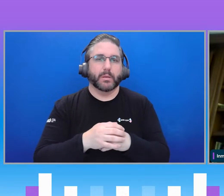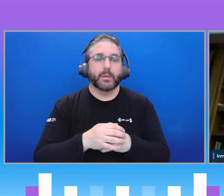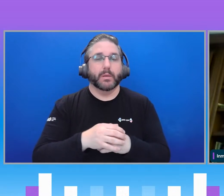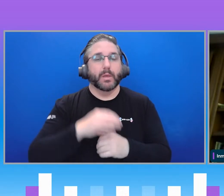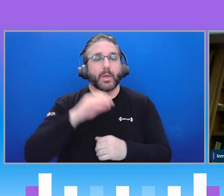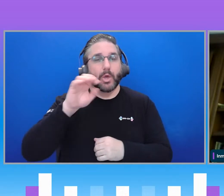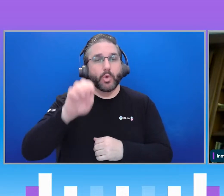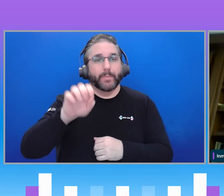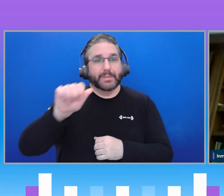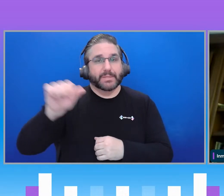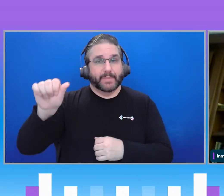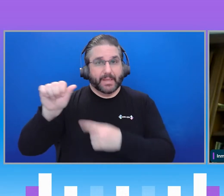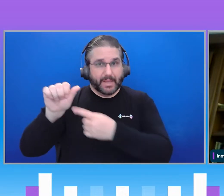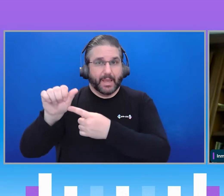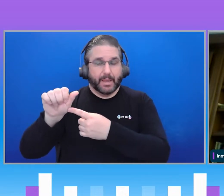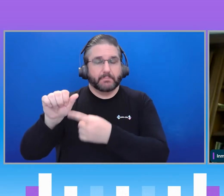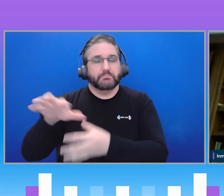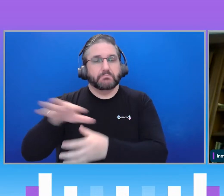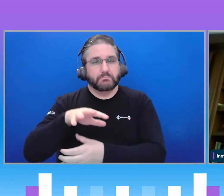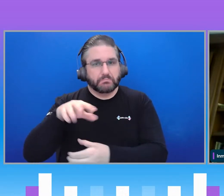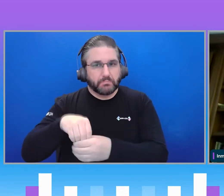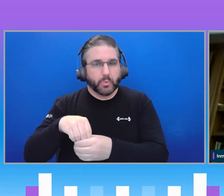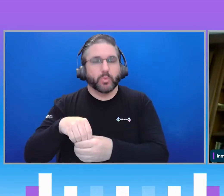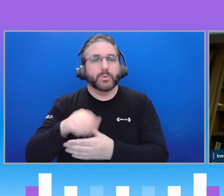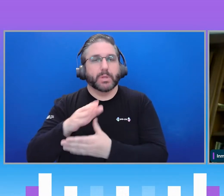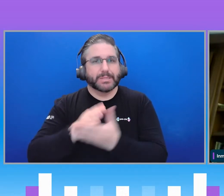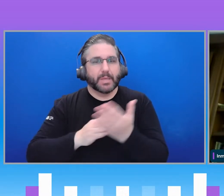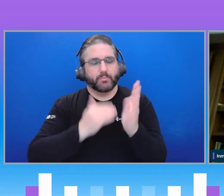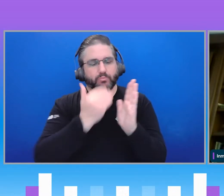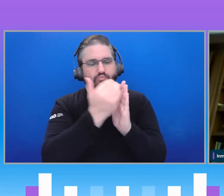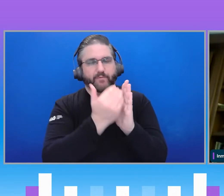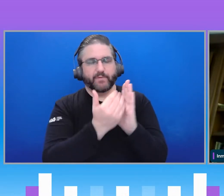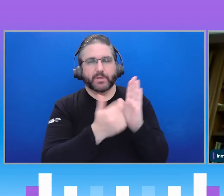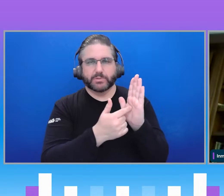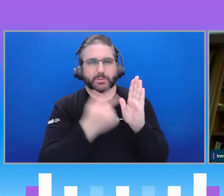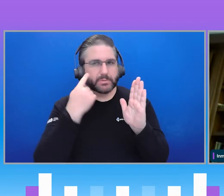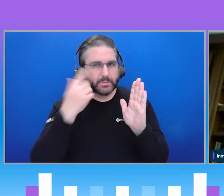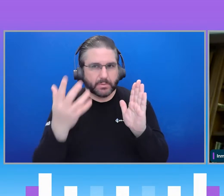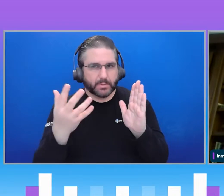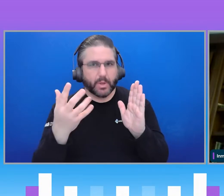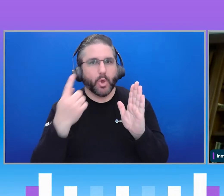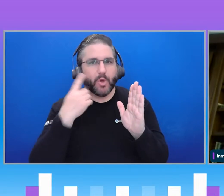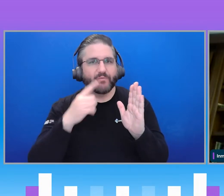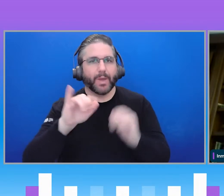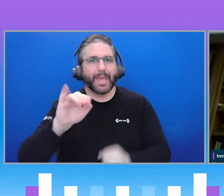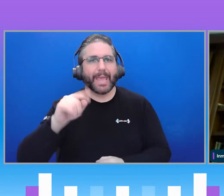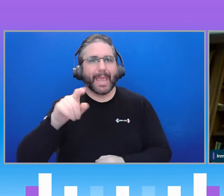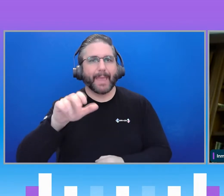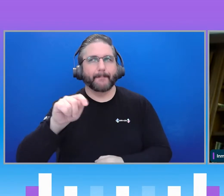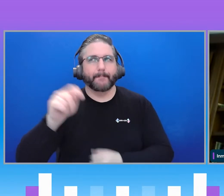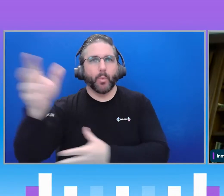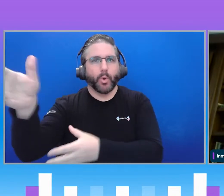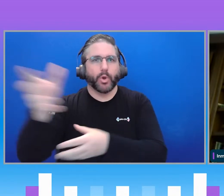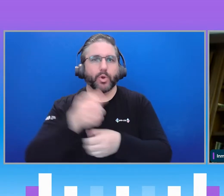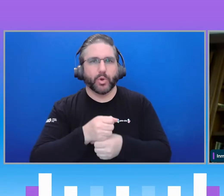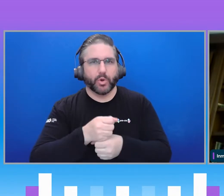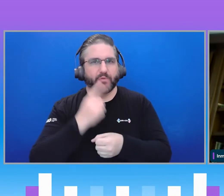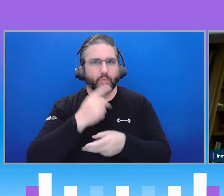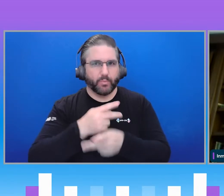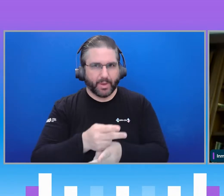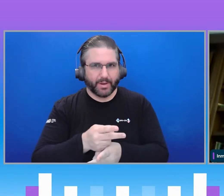Accessibility Act contains provisions for importers of products.